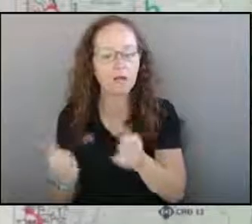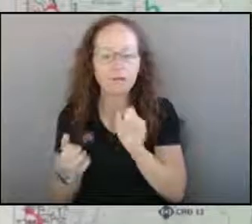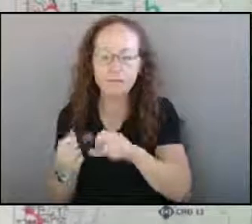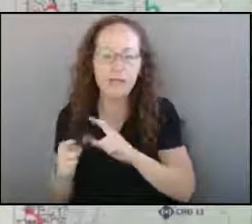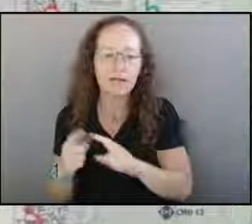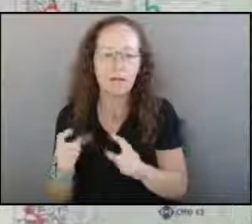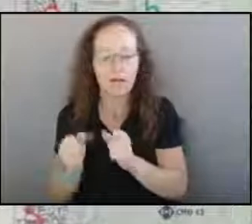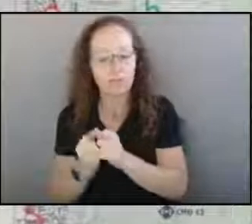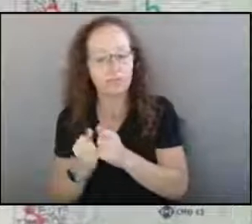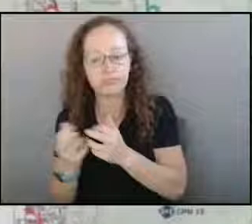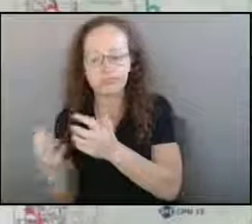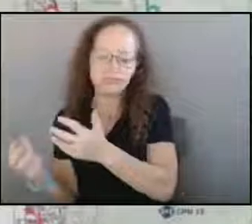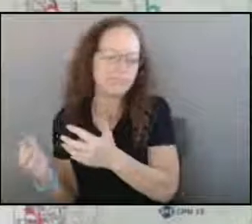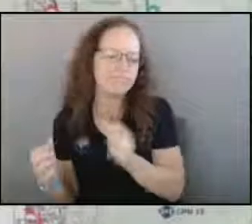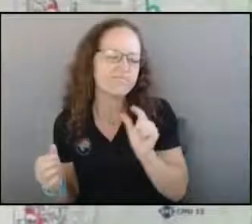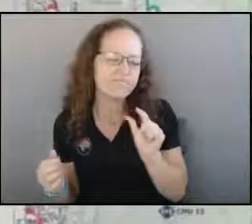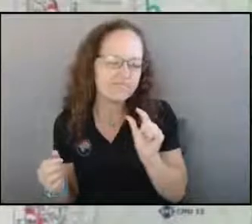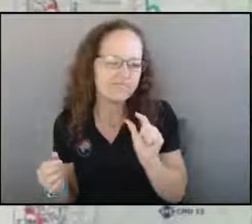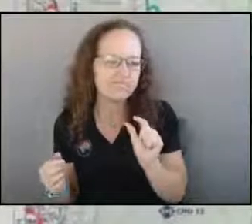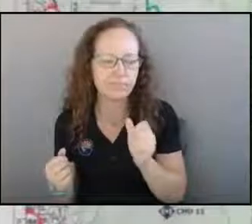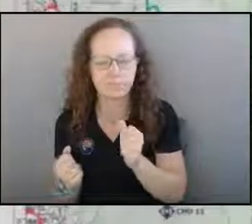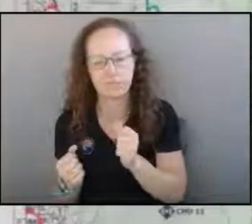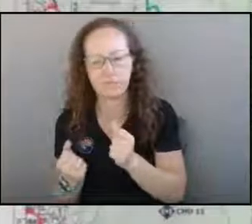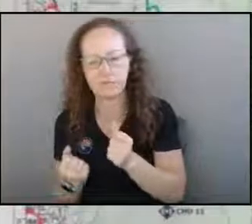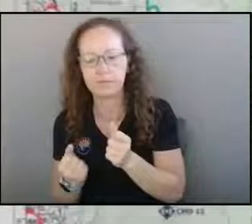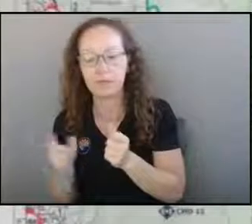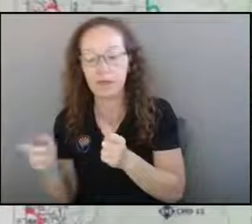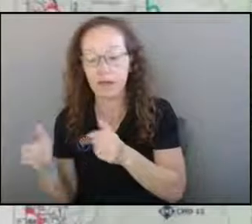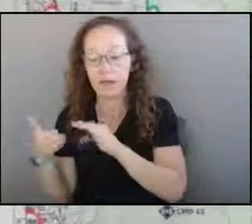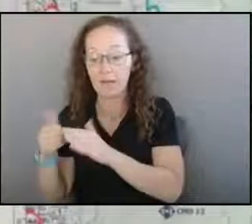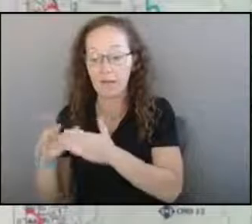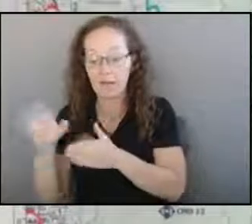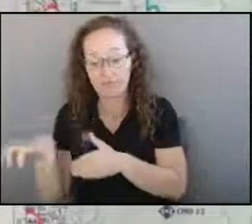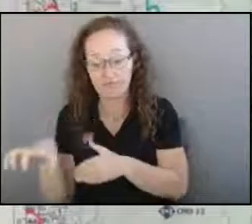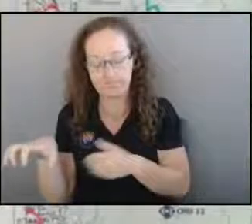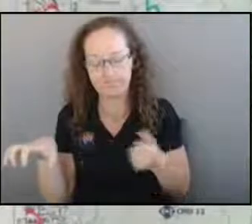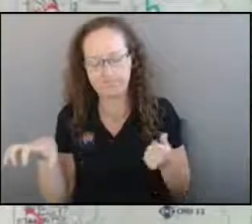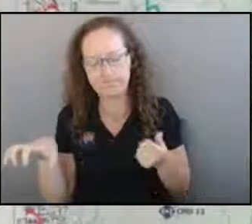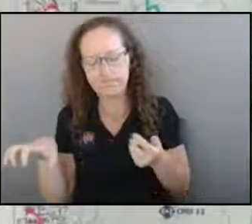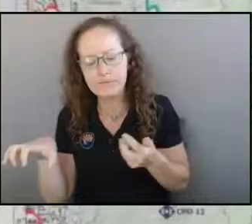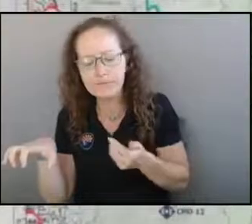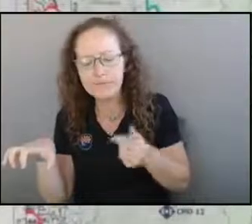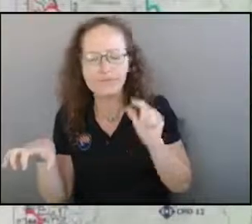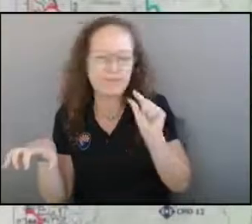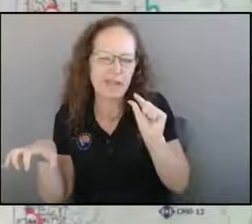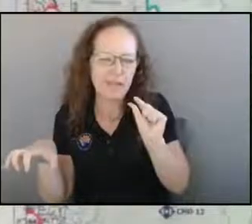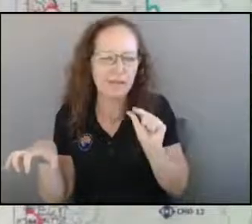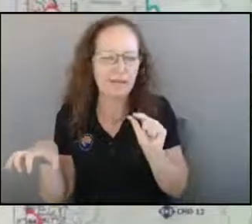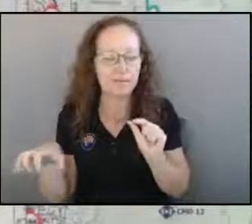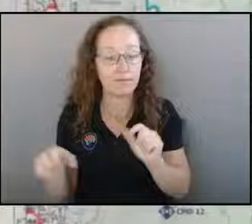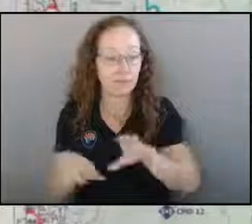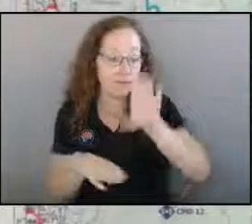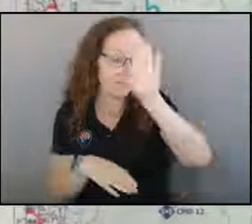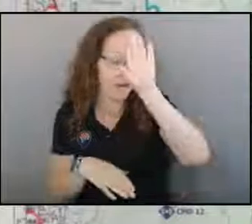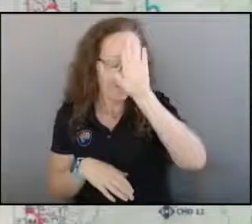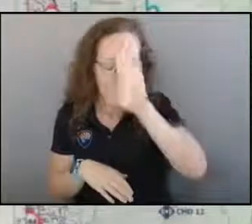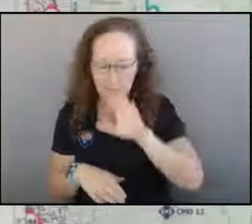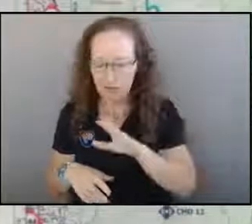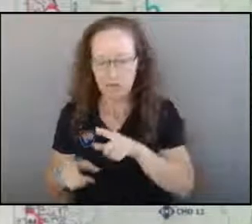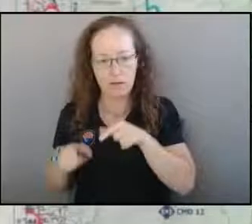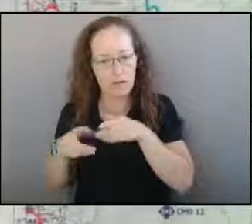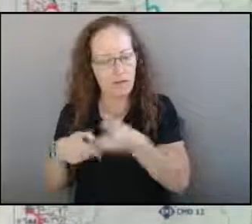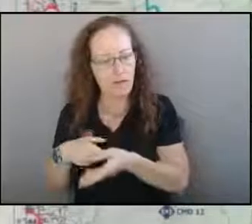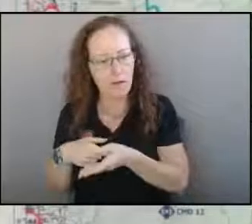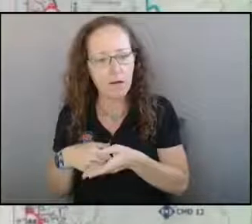minimal movement to the west and to the communities. The crews in here spent a lot of time looking at